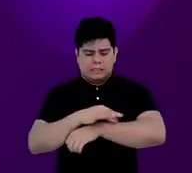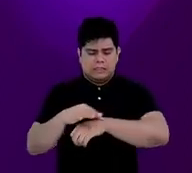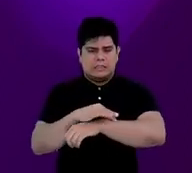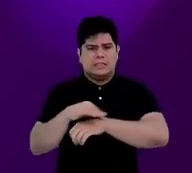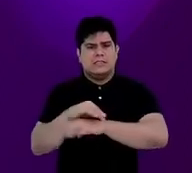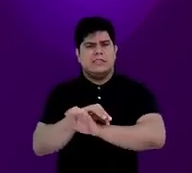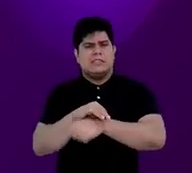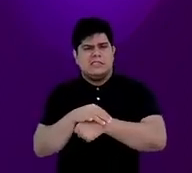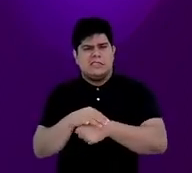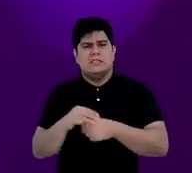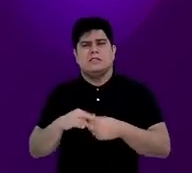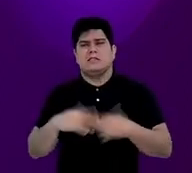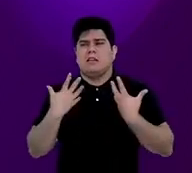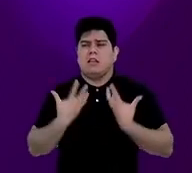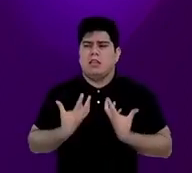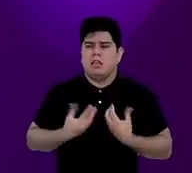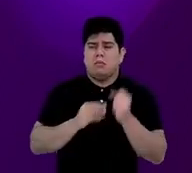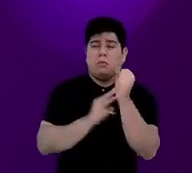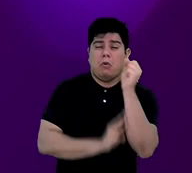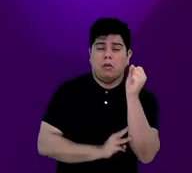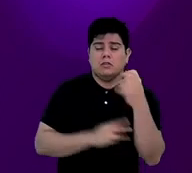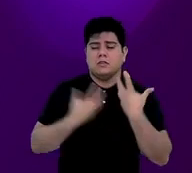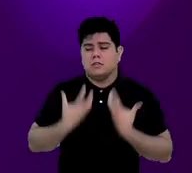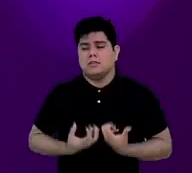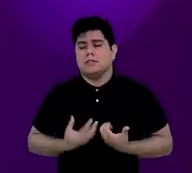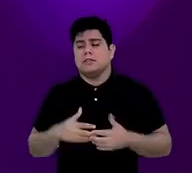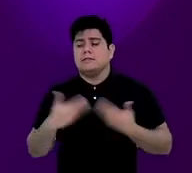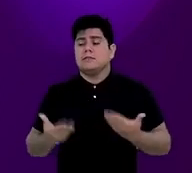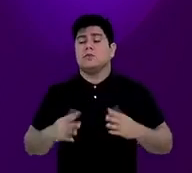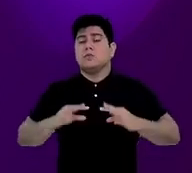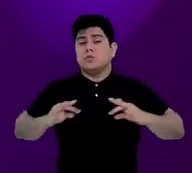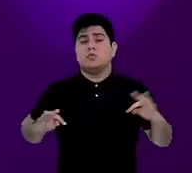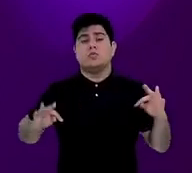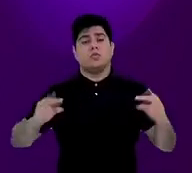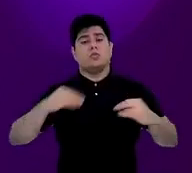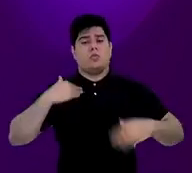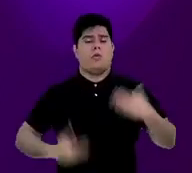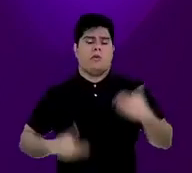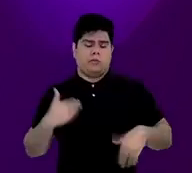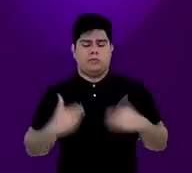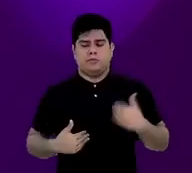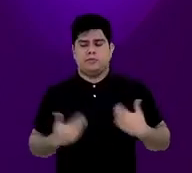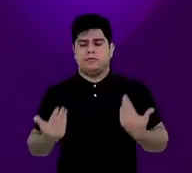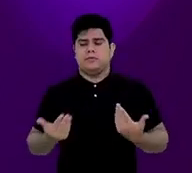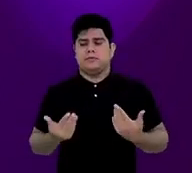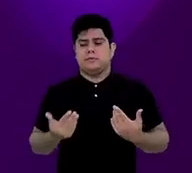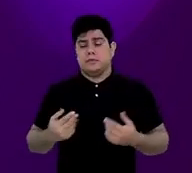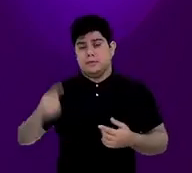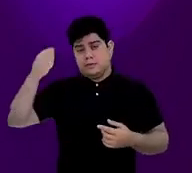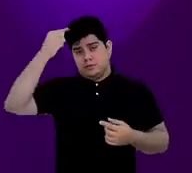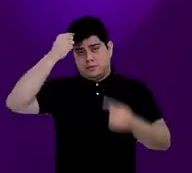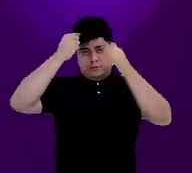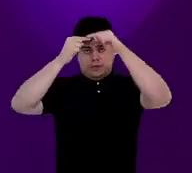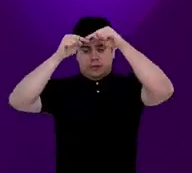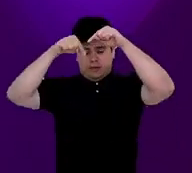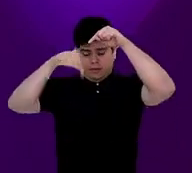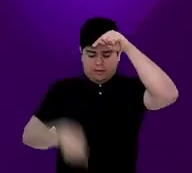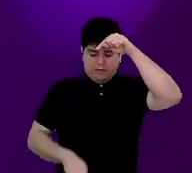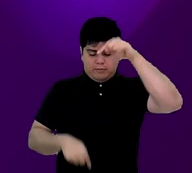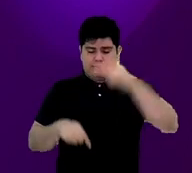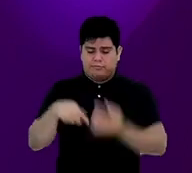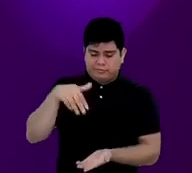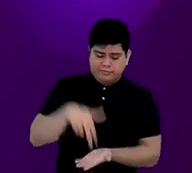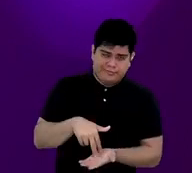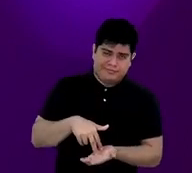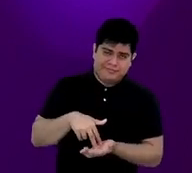the body, from the top of the head to the tips of the toes. So it's just a matter of applying